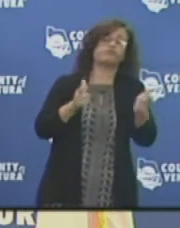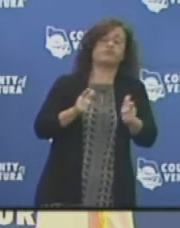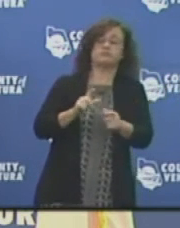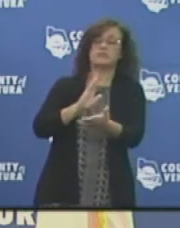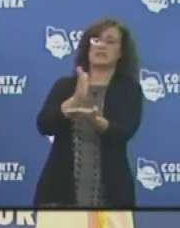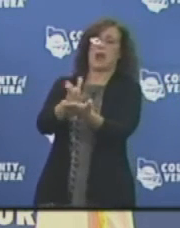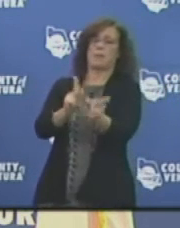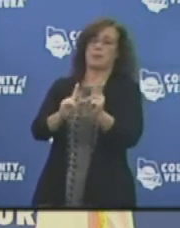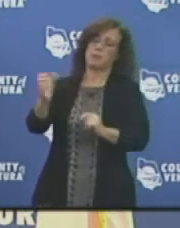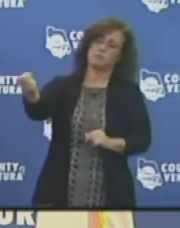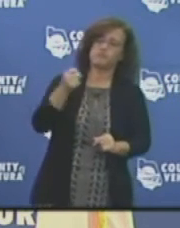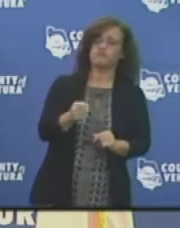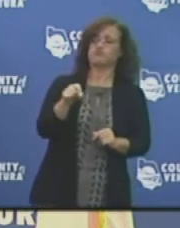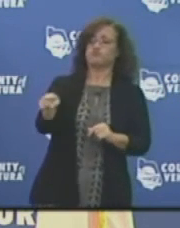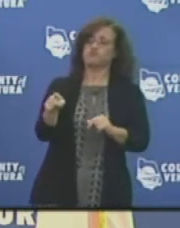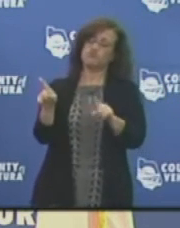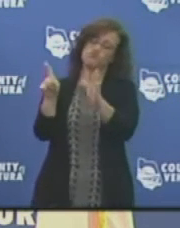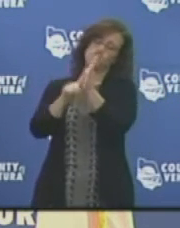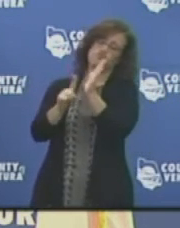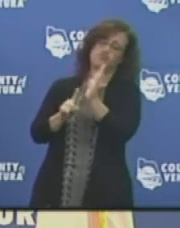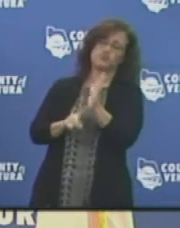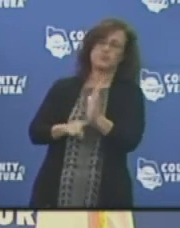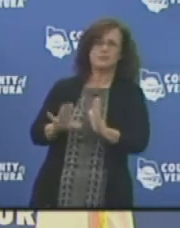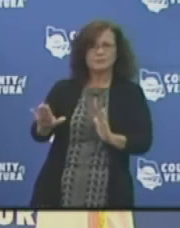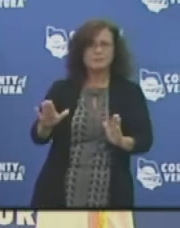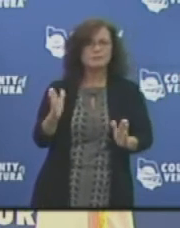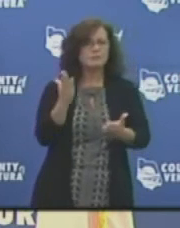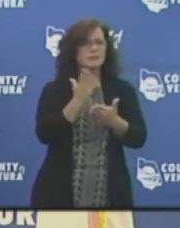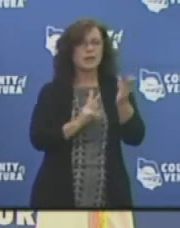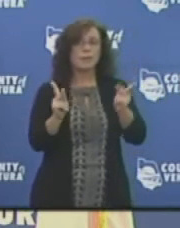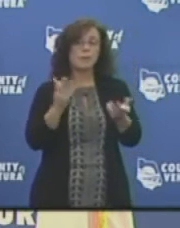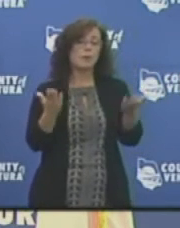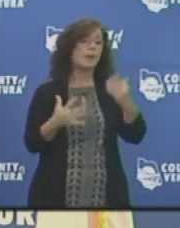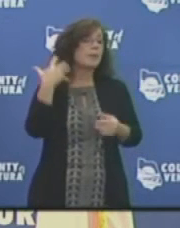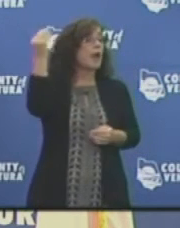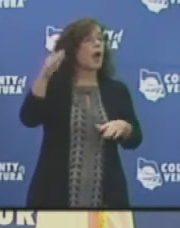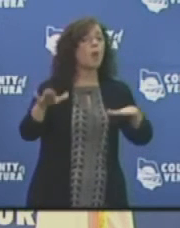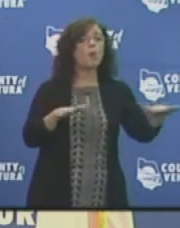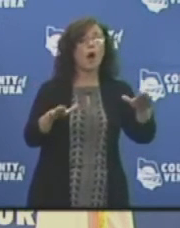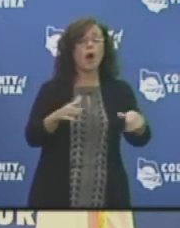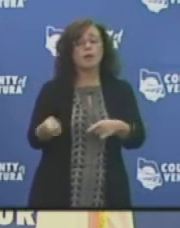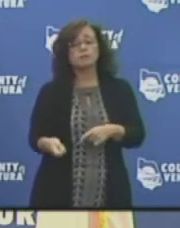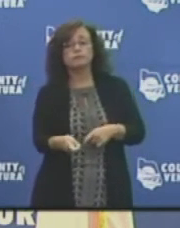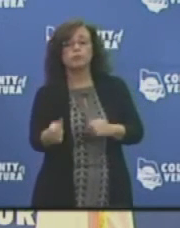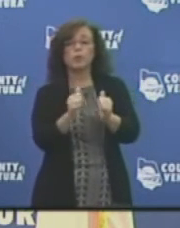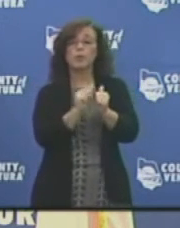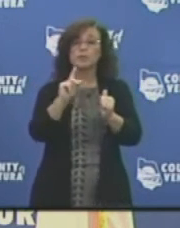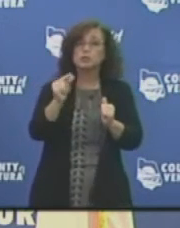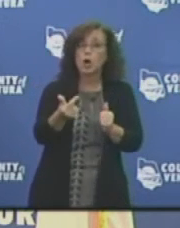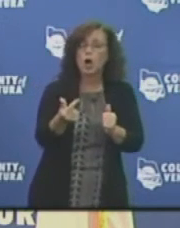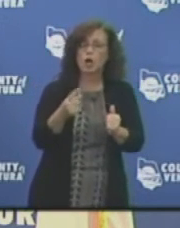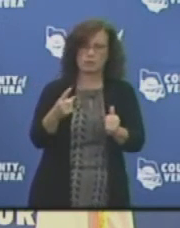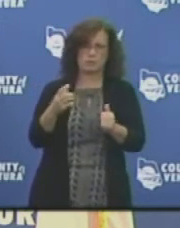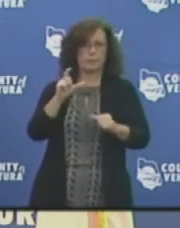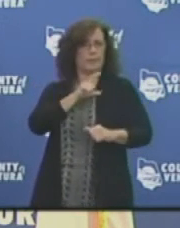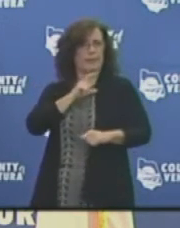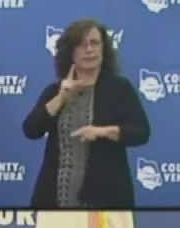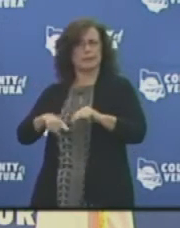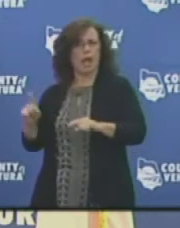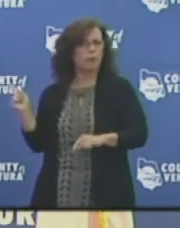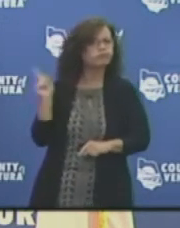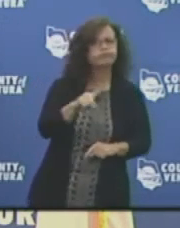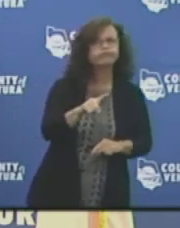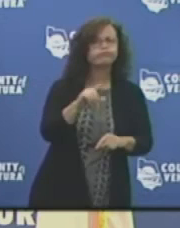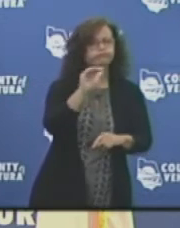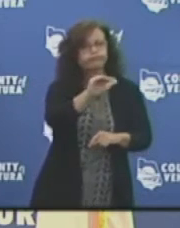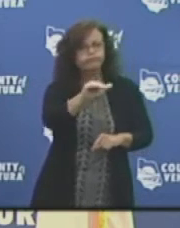mask, whether or not they're walking their dogs with a member of their household, whether they're an essential worker going about